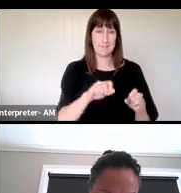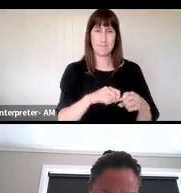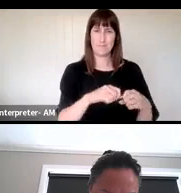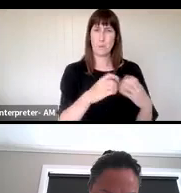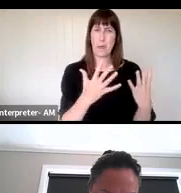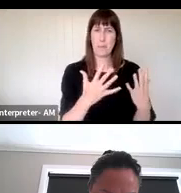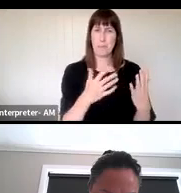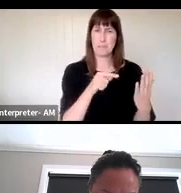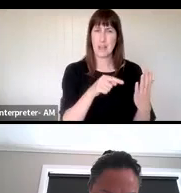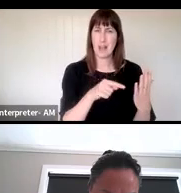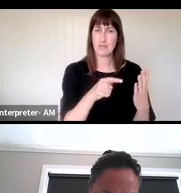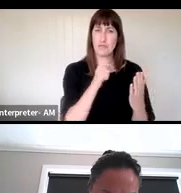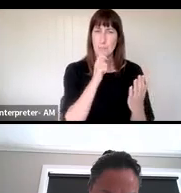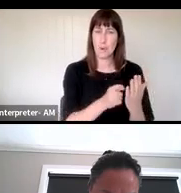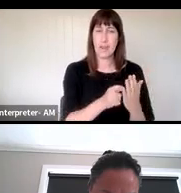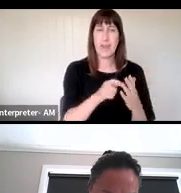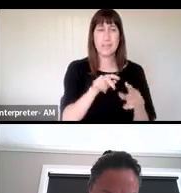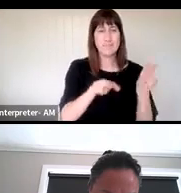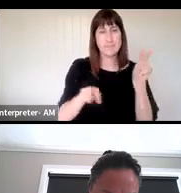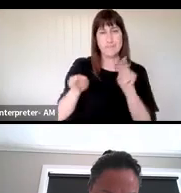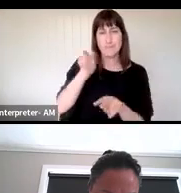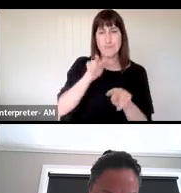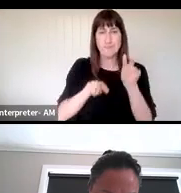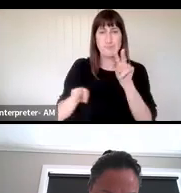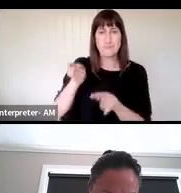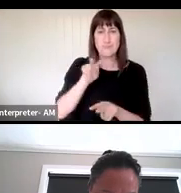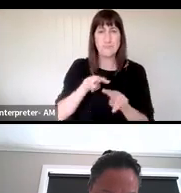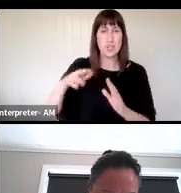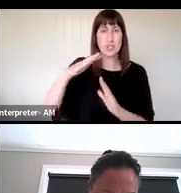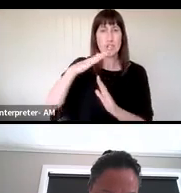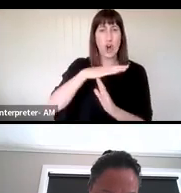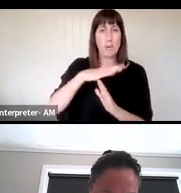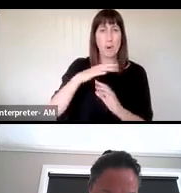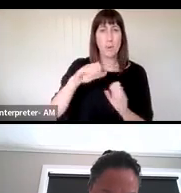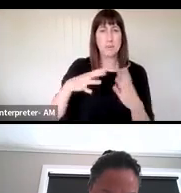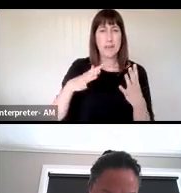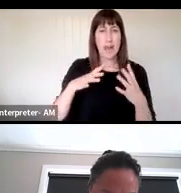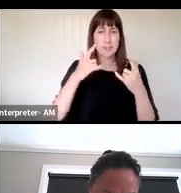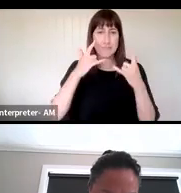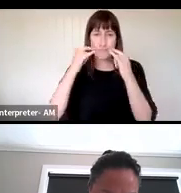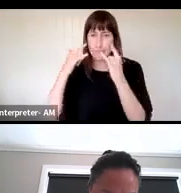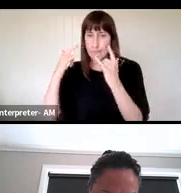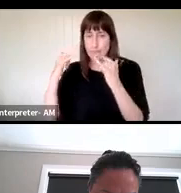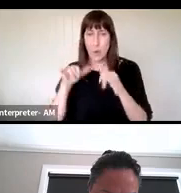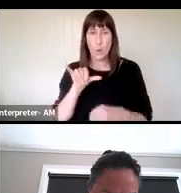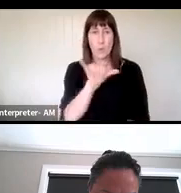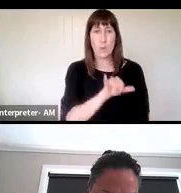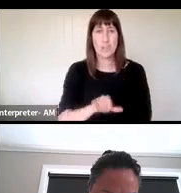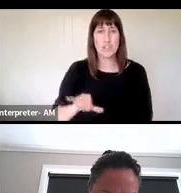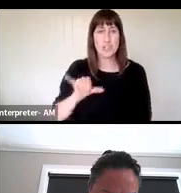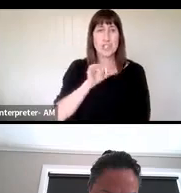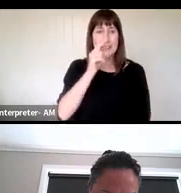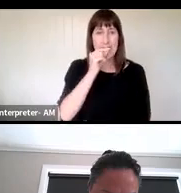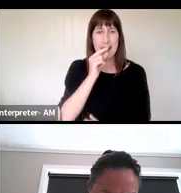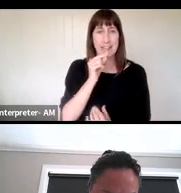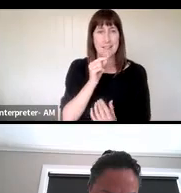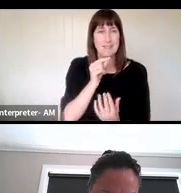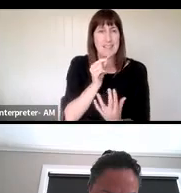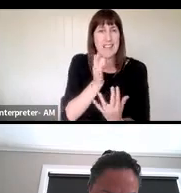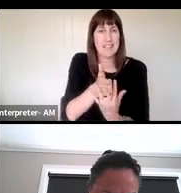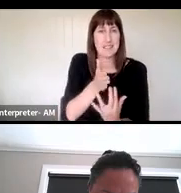top 1 million websites, and it tests them for accessibility as an automated accessibility